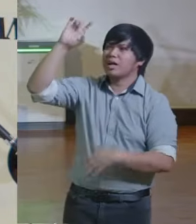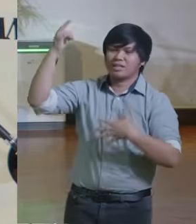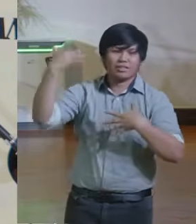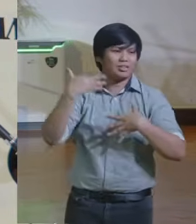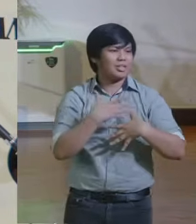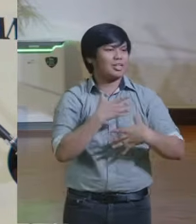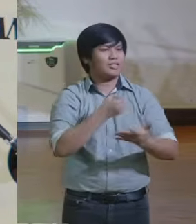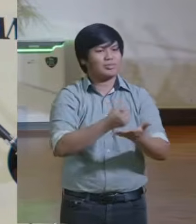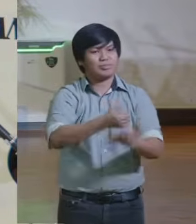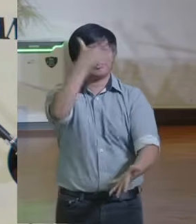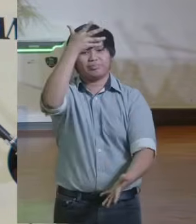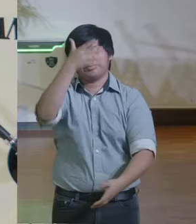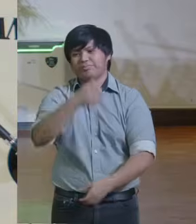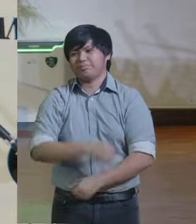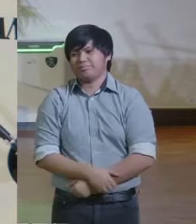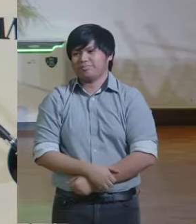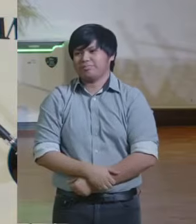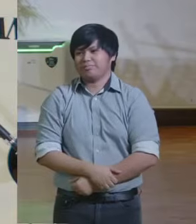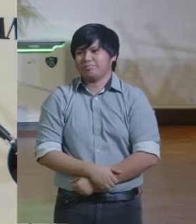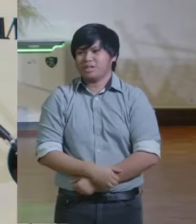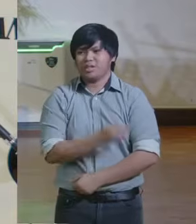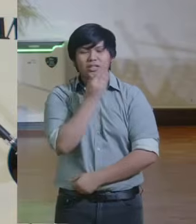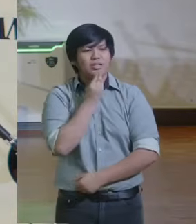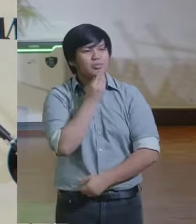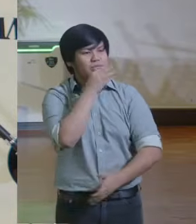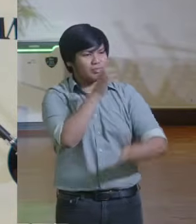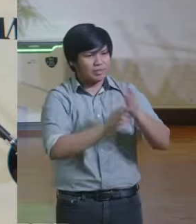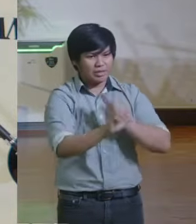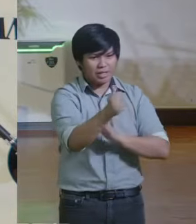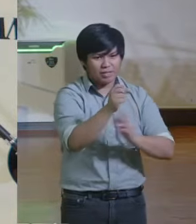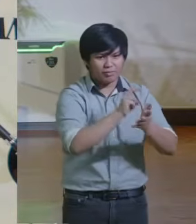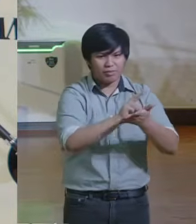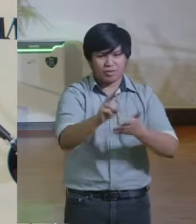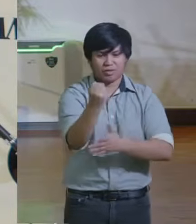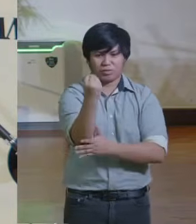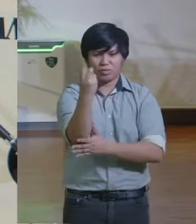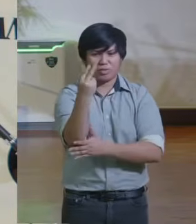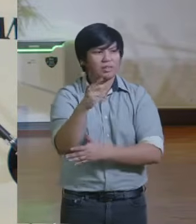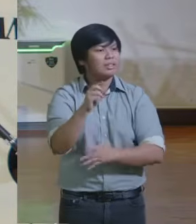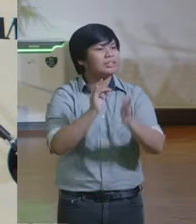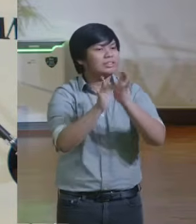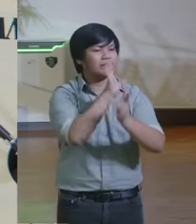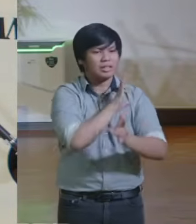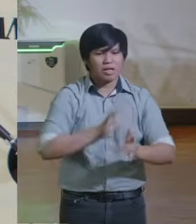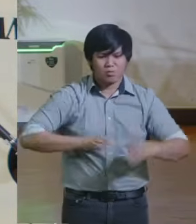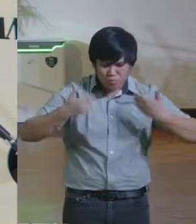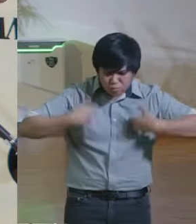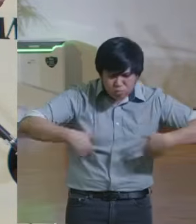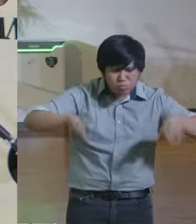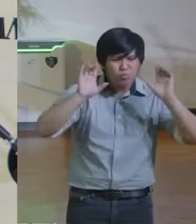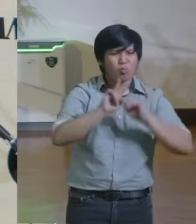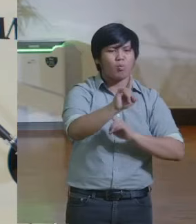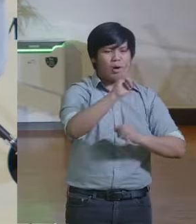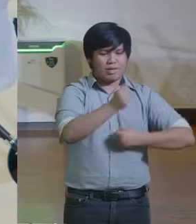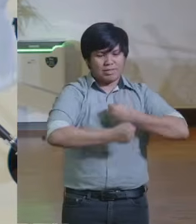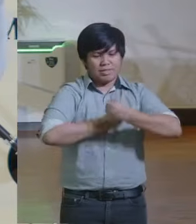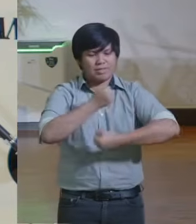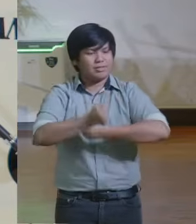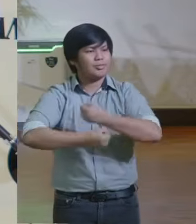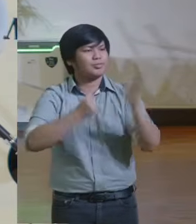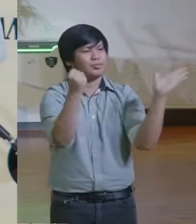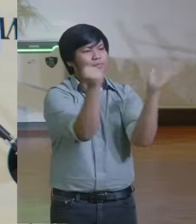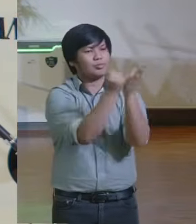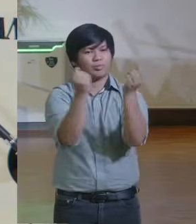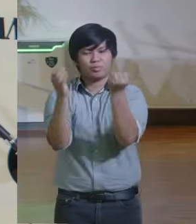grace. Hebrews 10:12. But when Christ had offered for all time a single sacrifice for